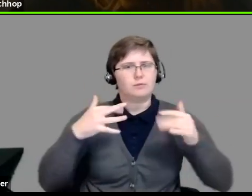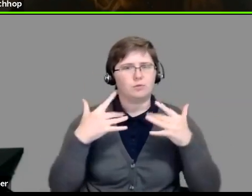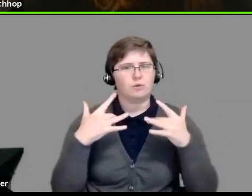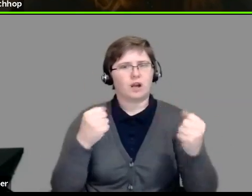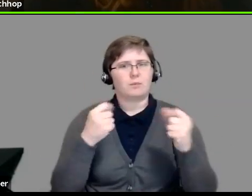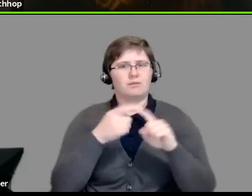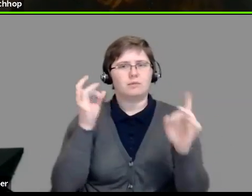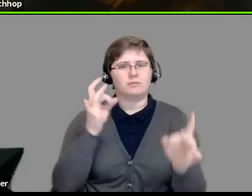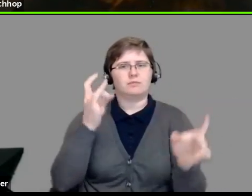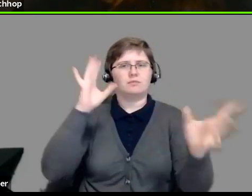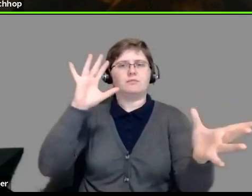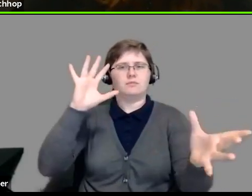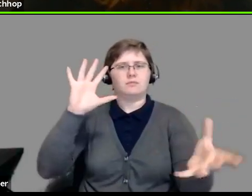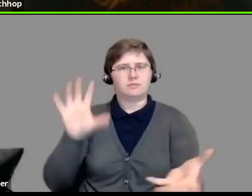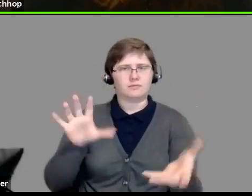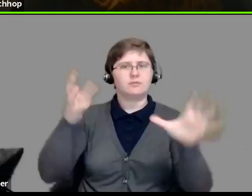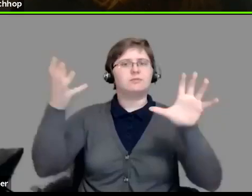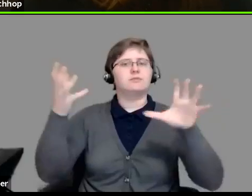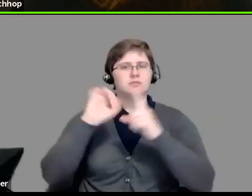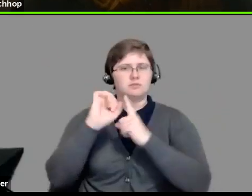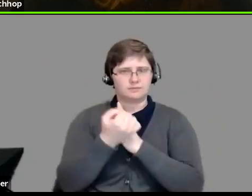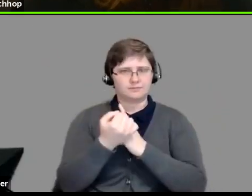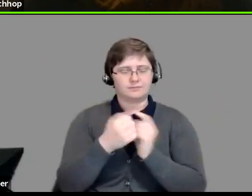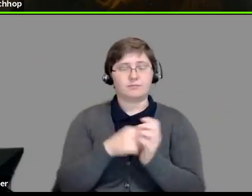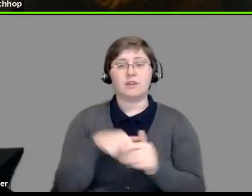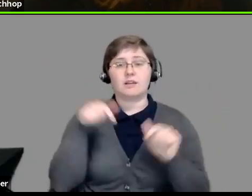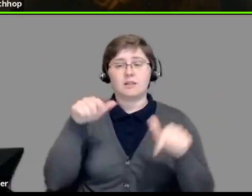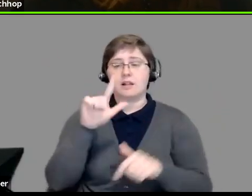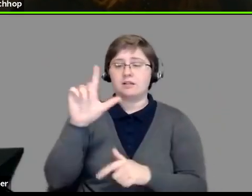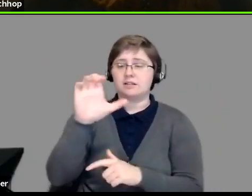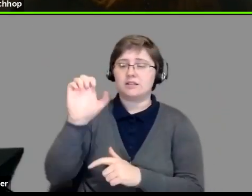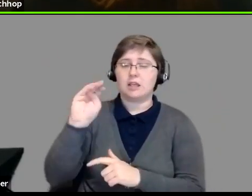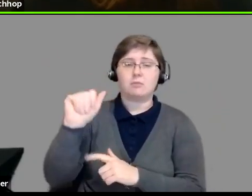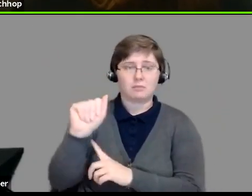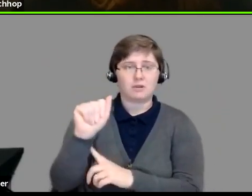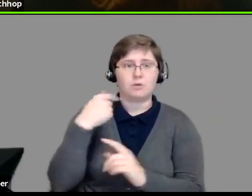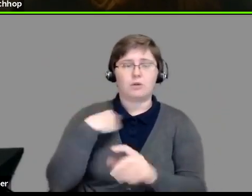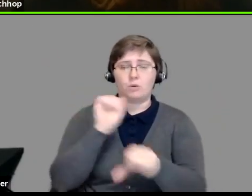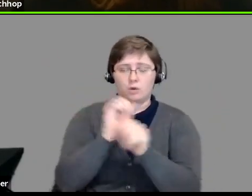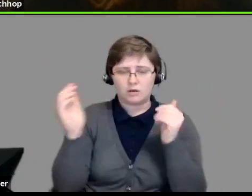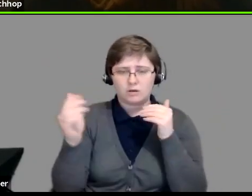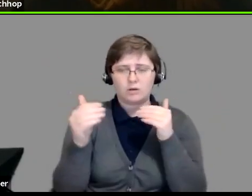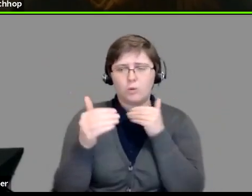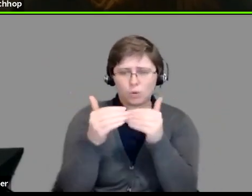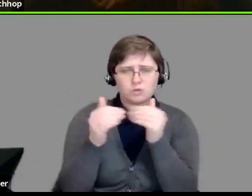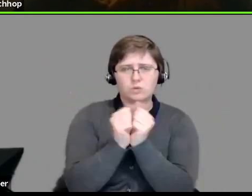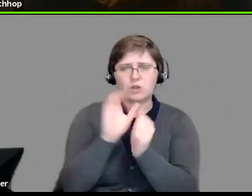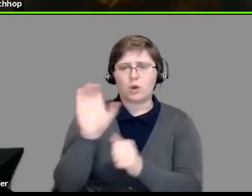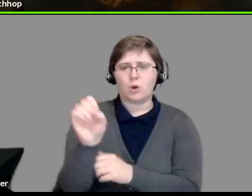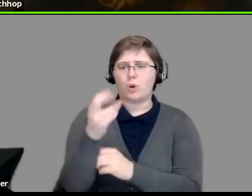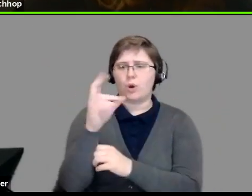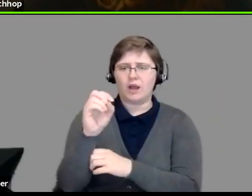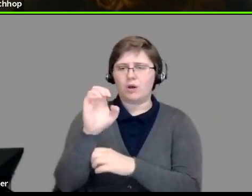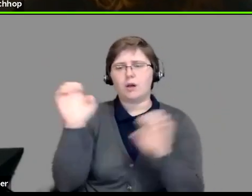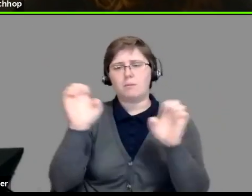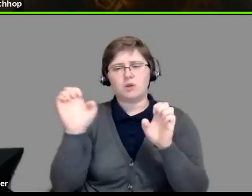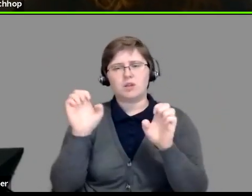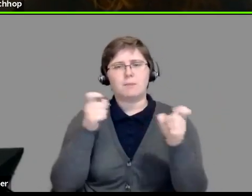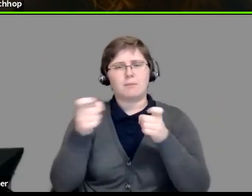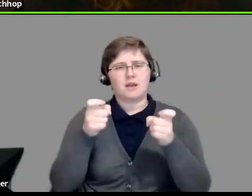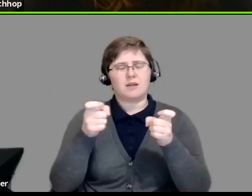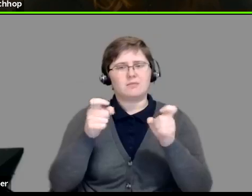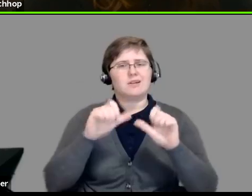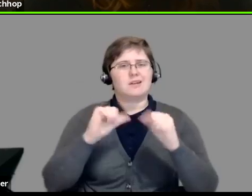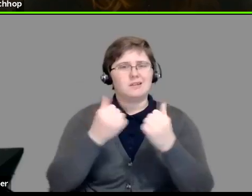from disasters. The Lucas County EMA, we work closely with both Ohio Emergency Management Agency, the Federal